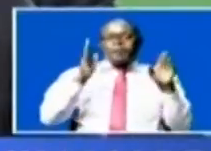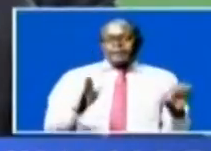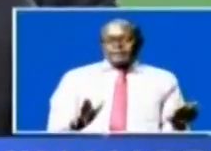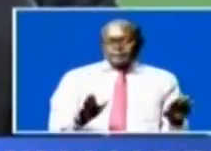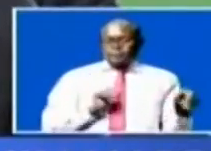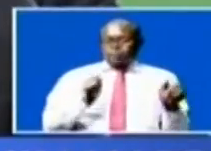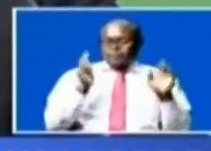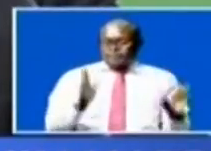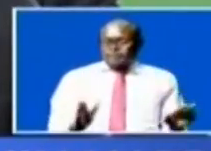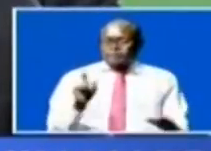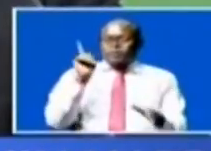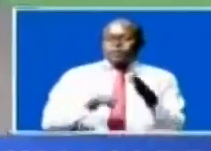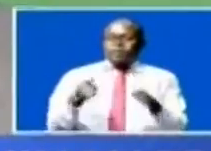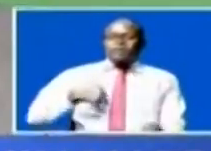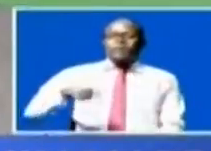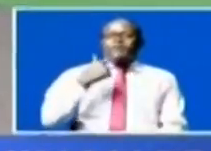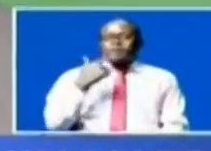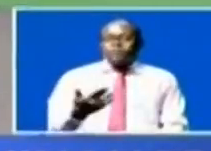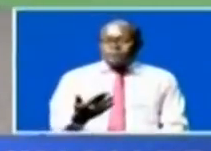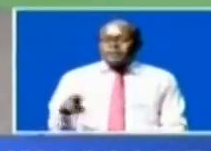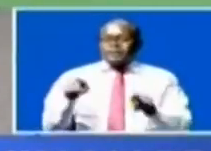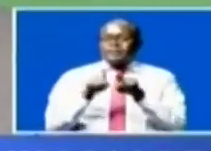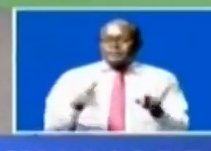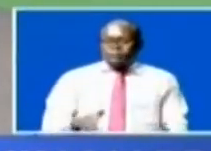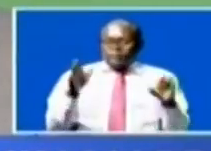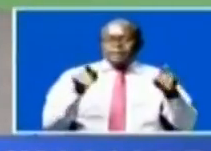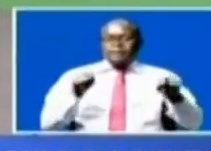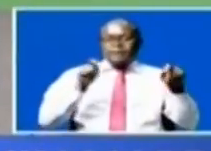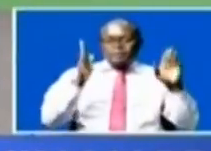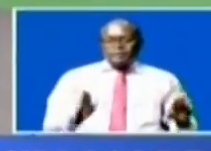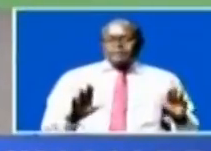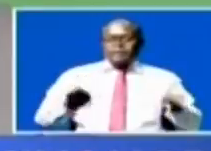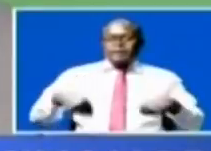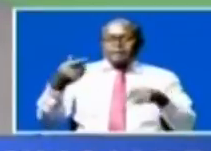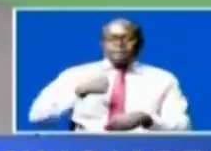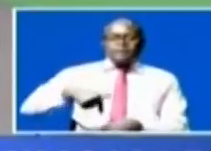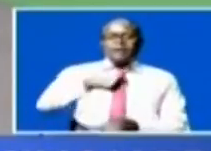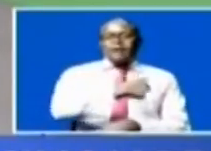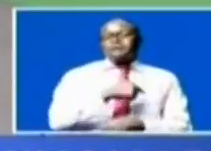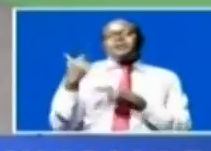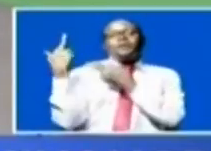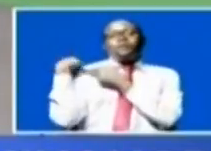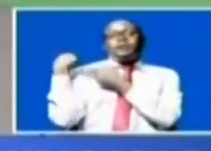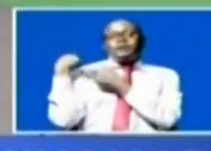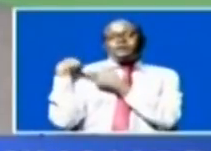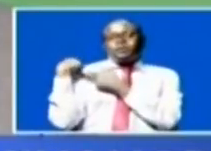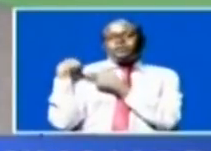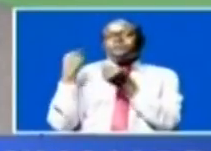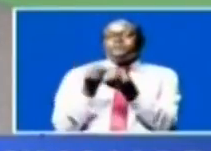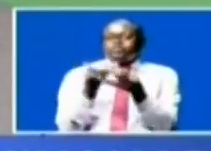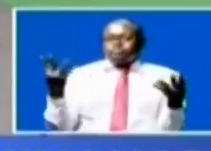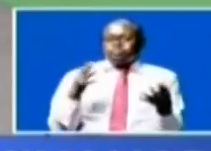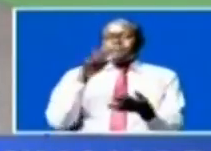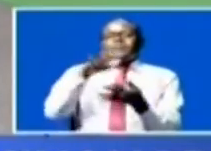competitors. What we say is that in the same way that the regulator has given us an obligation to roll out the